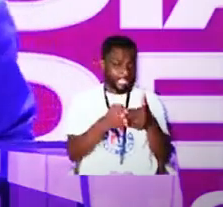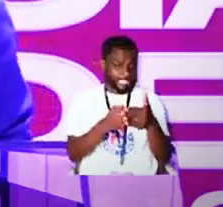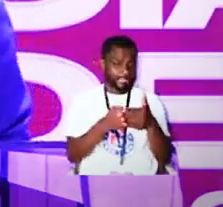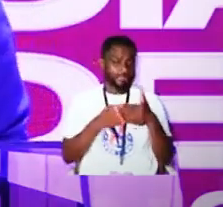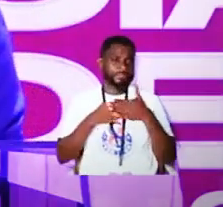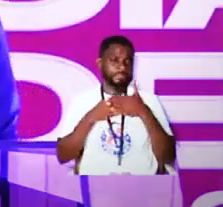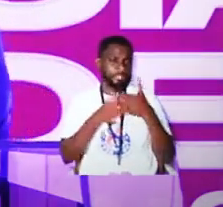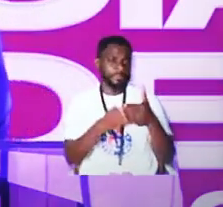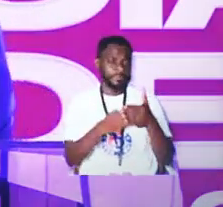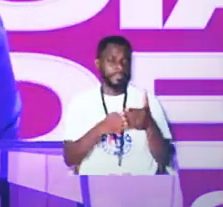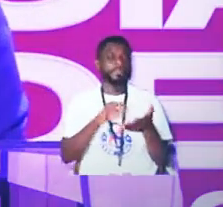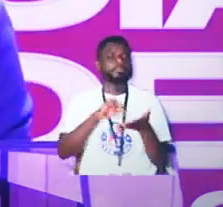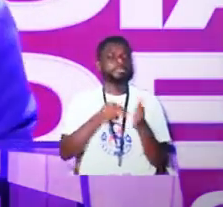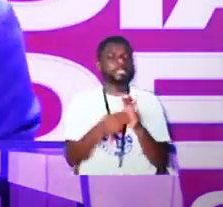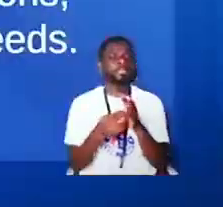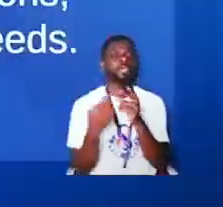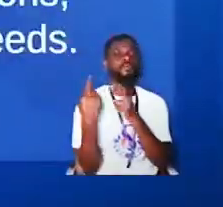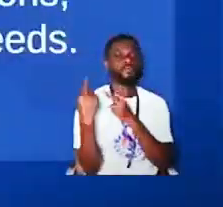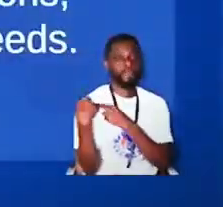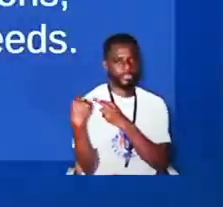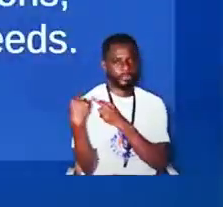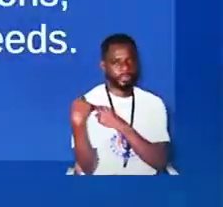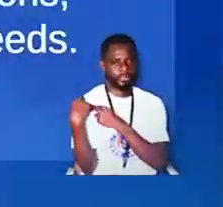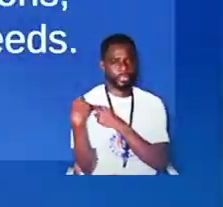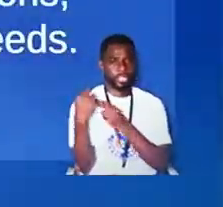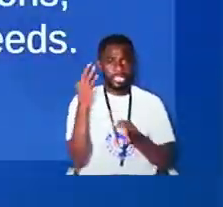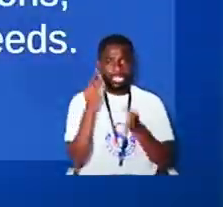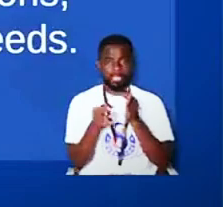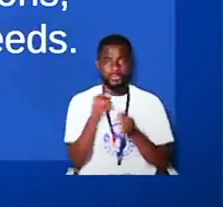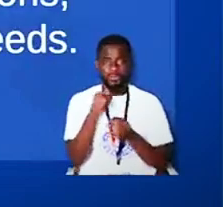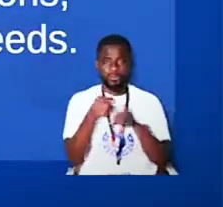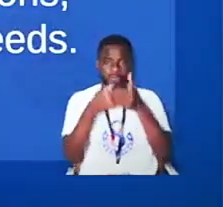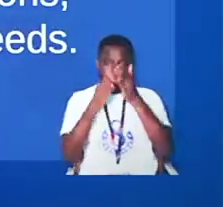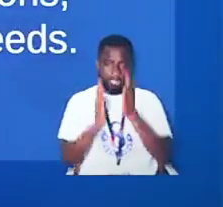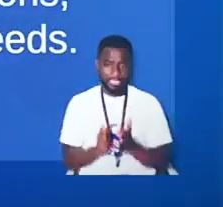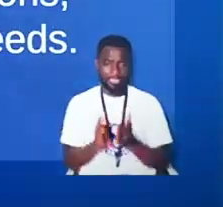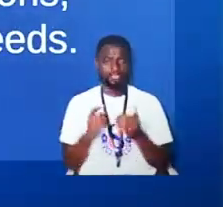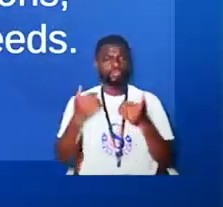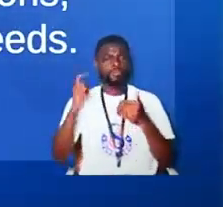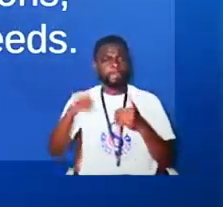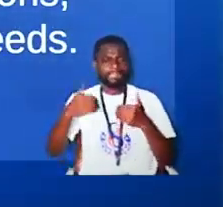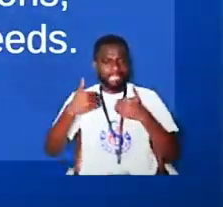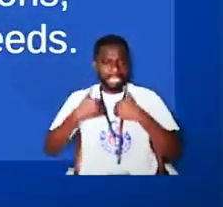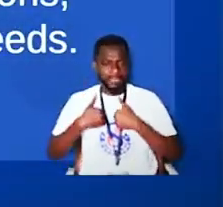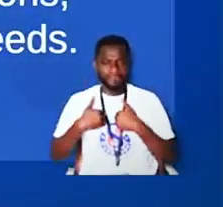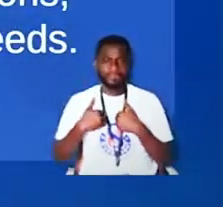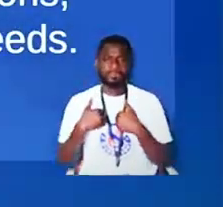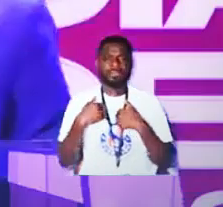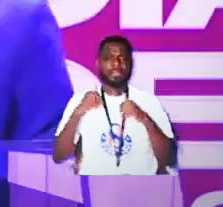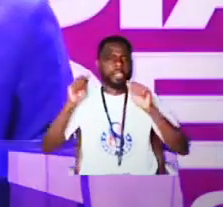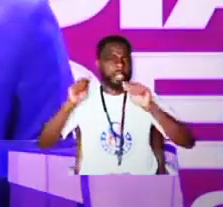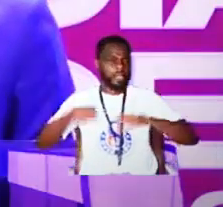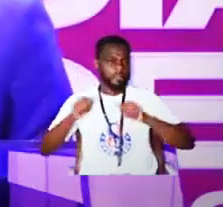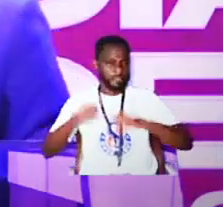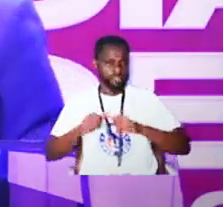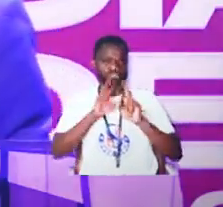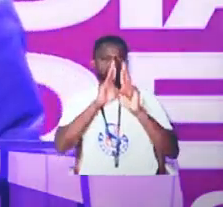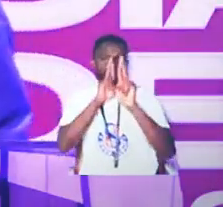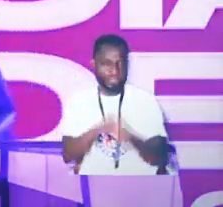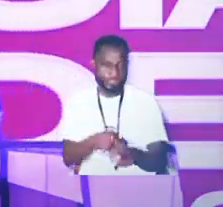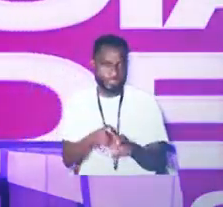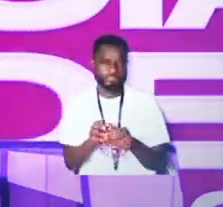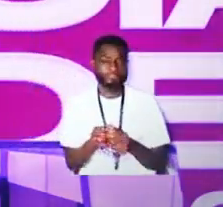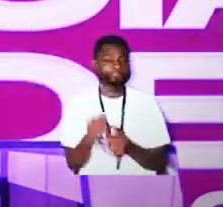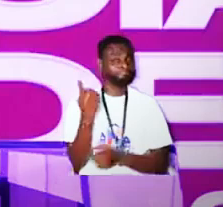that it is responsibility. Now, if you are a leader, you must have ability to respond. Once somebody